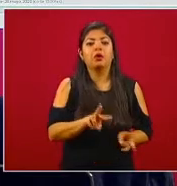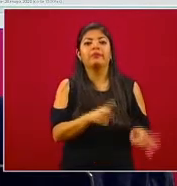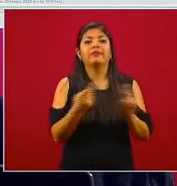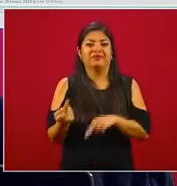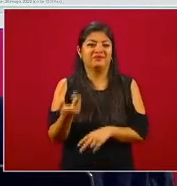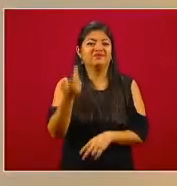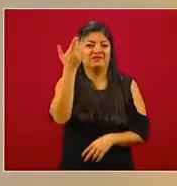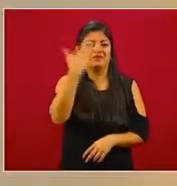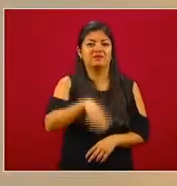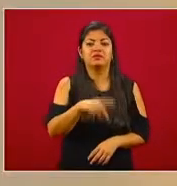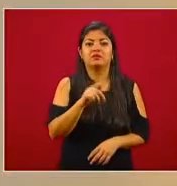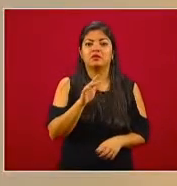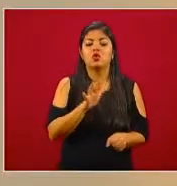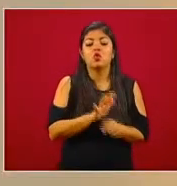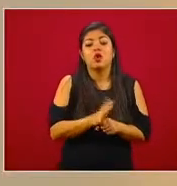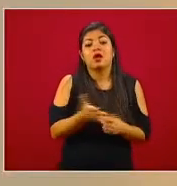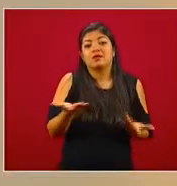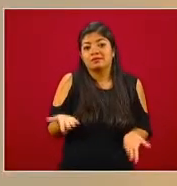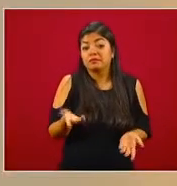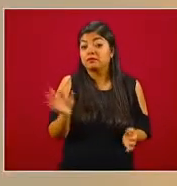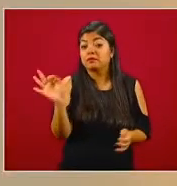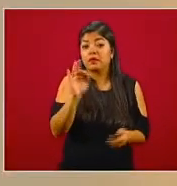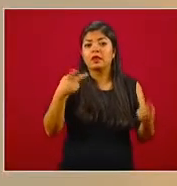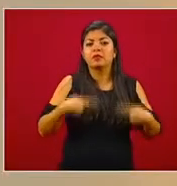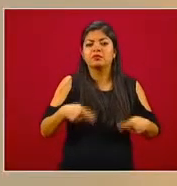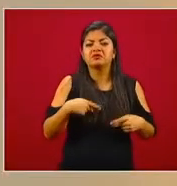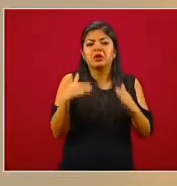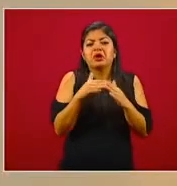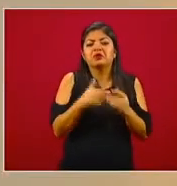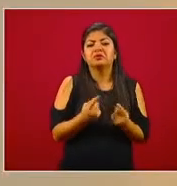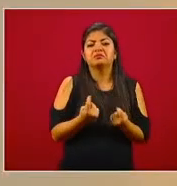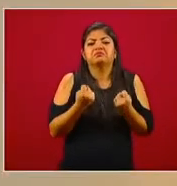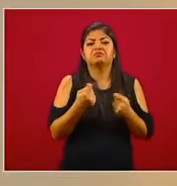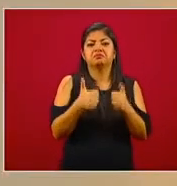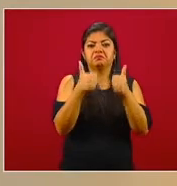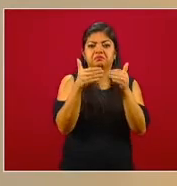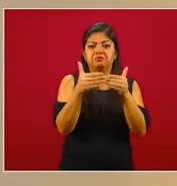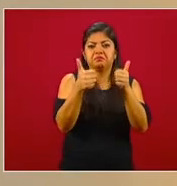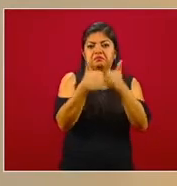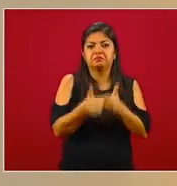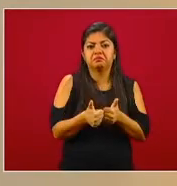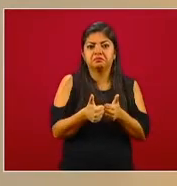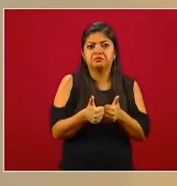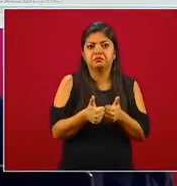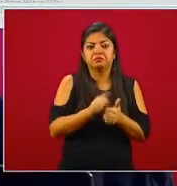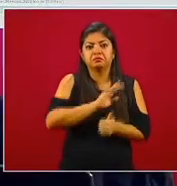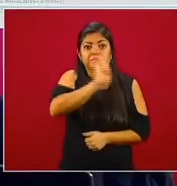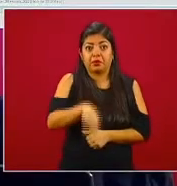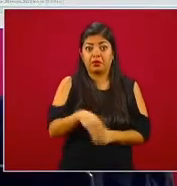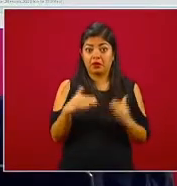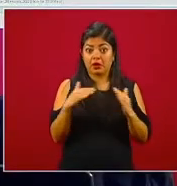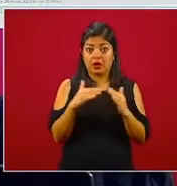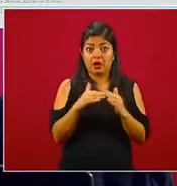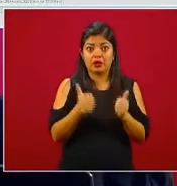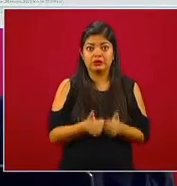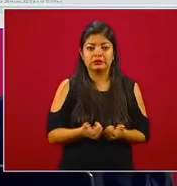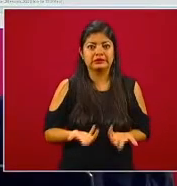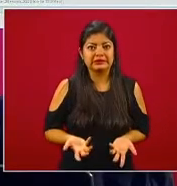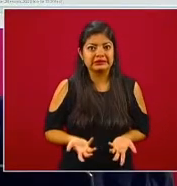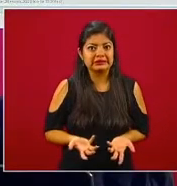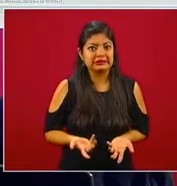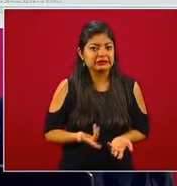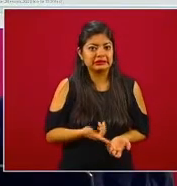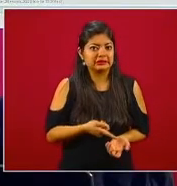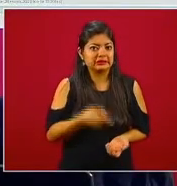recovery. situación más Unlike desafortunada es what que la might be persona se quede en happening casa elsewhere, of course, y the que muera en most casa. complicated situation that Es may la happen is situación